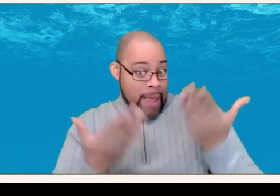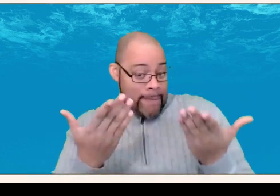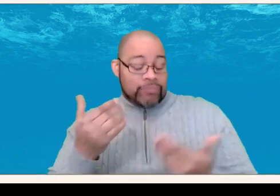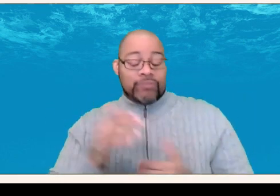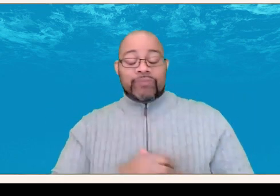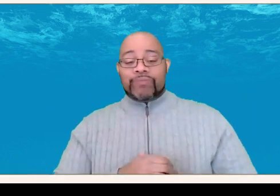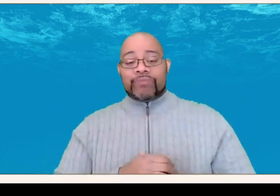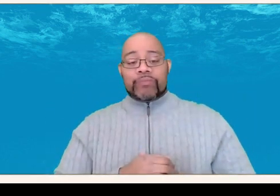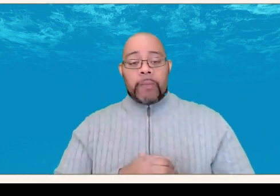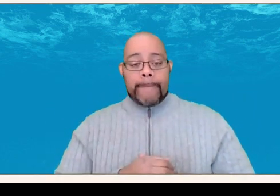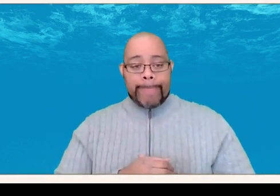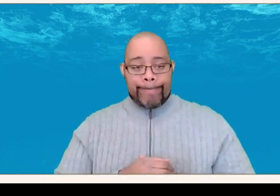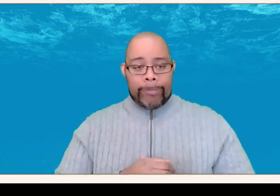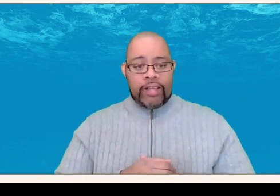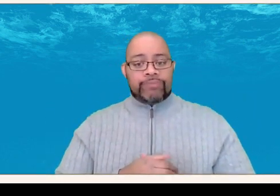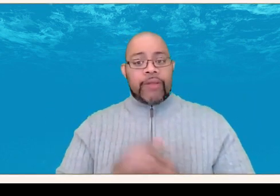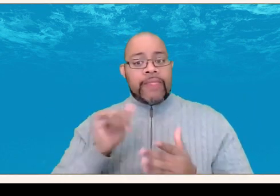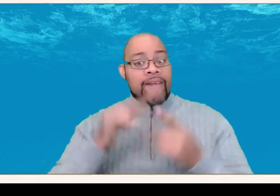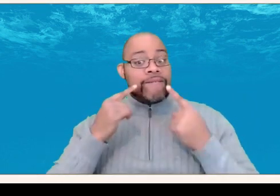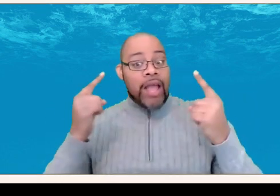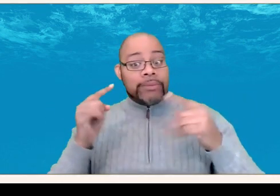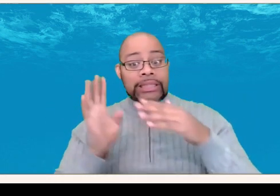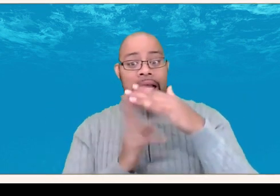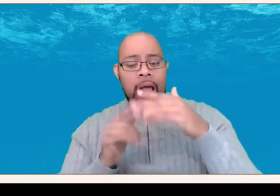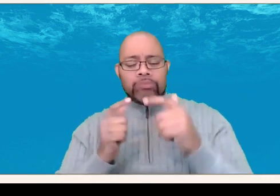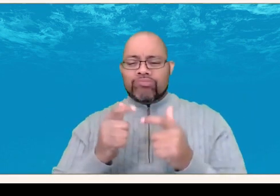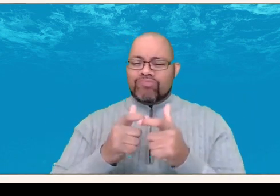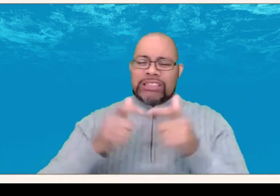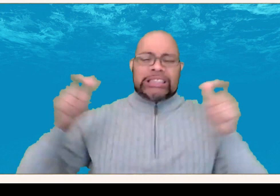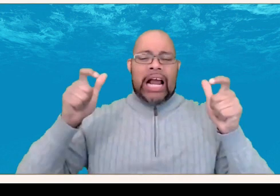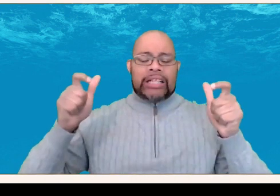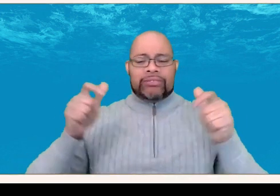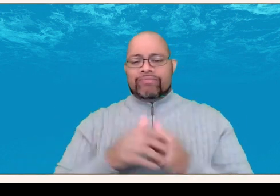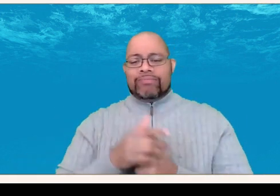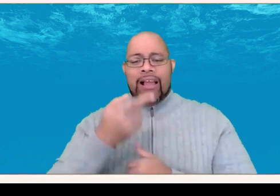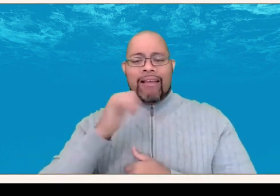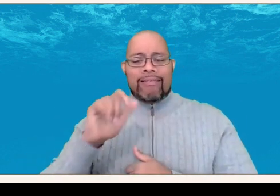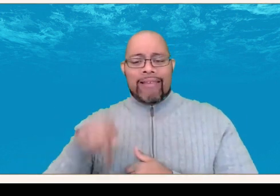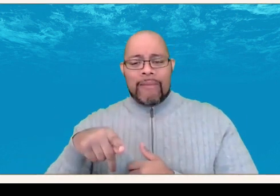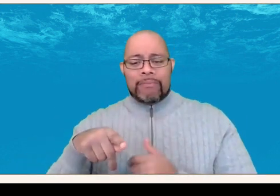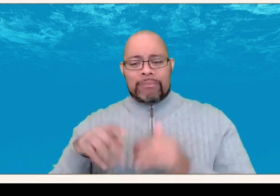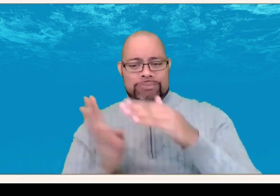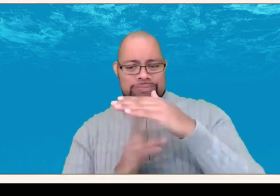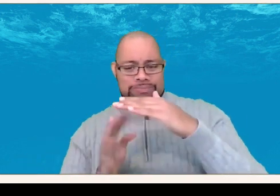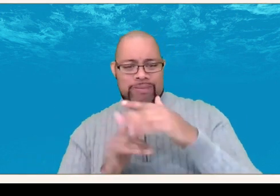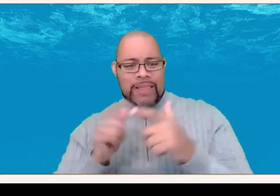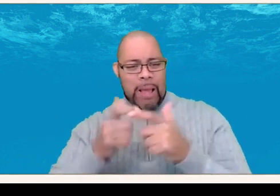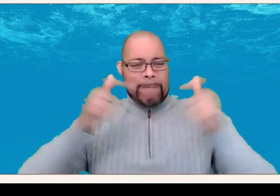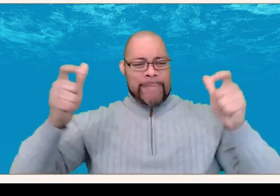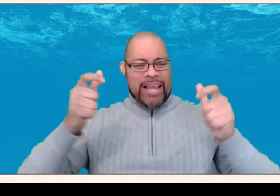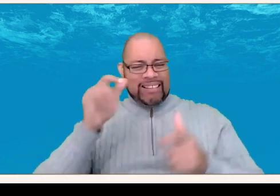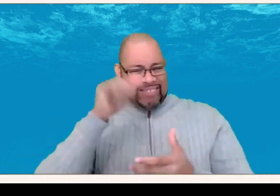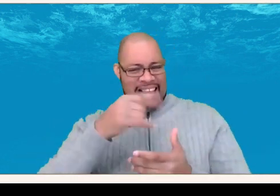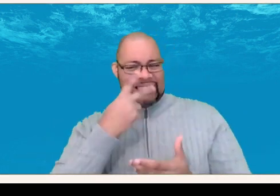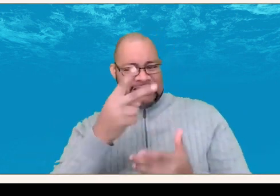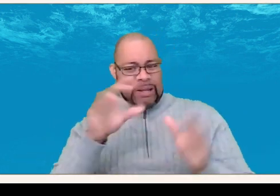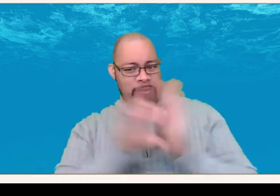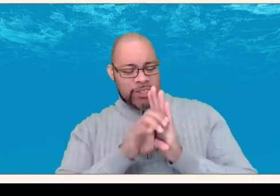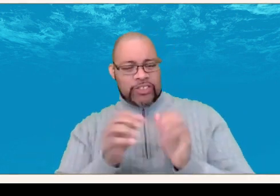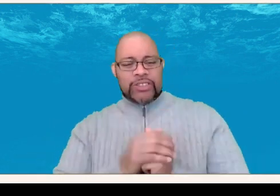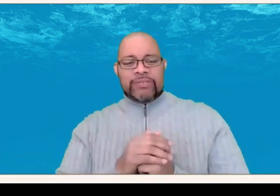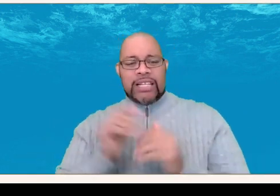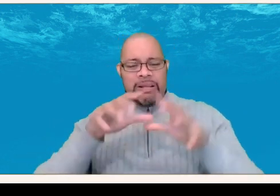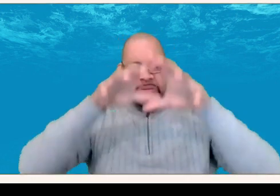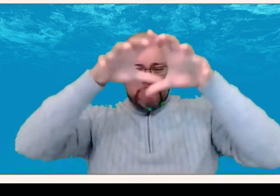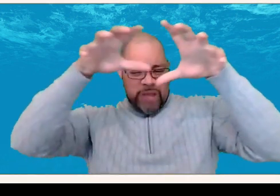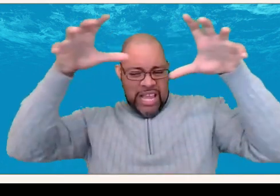still figuring this out. Among the most famous kelps are giant and bull kelp, and these are the ones that have flotation devices and can